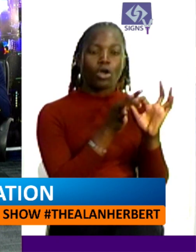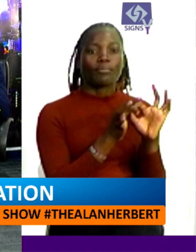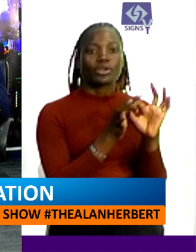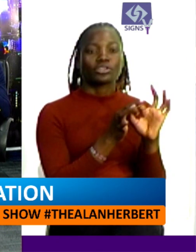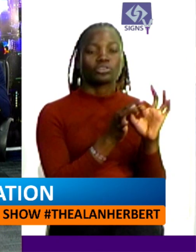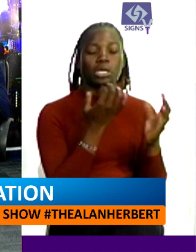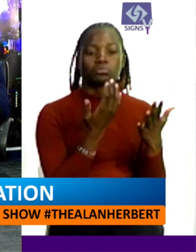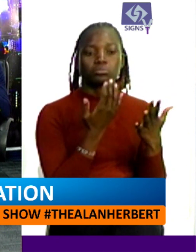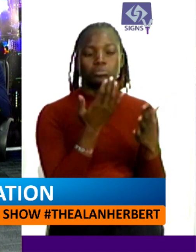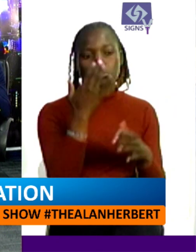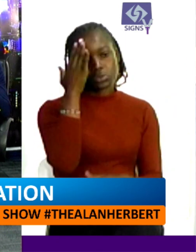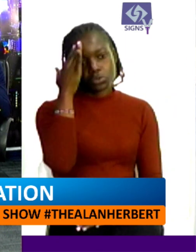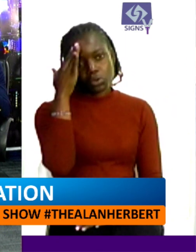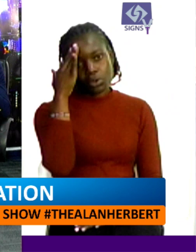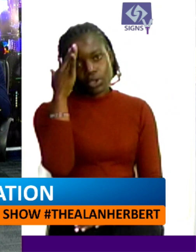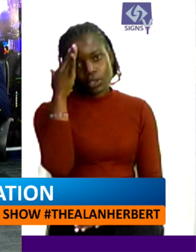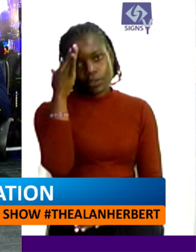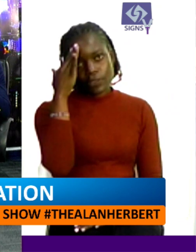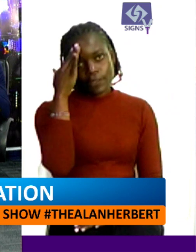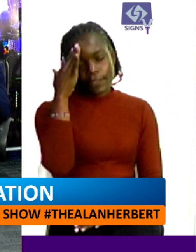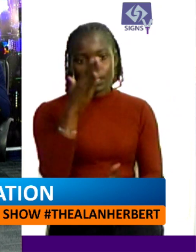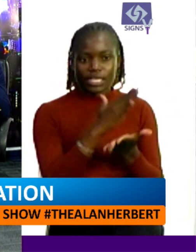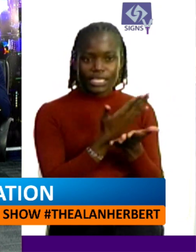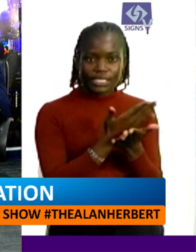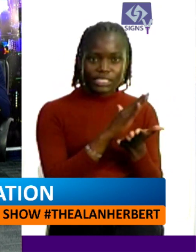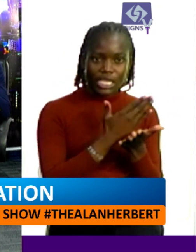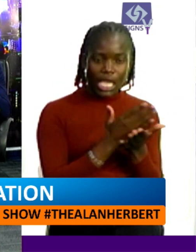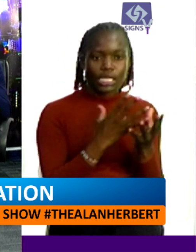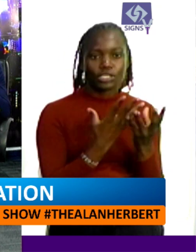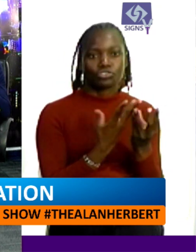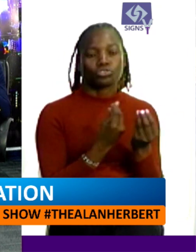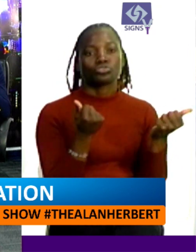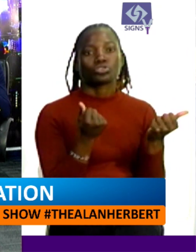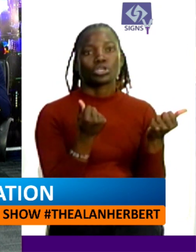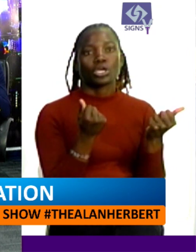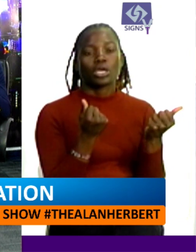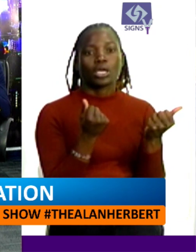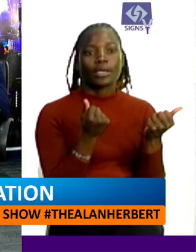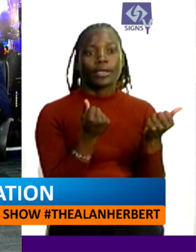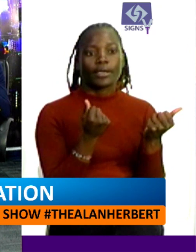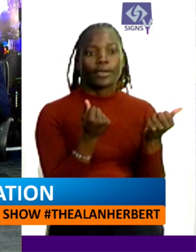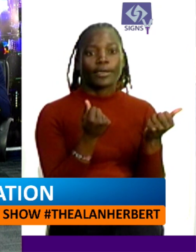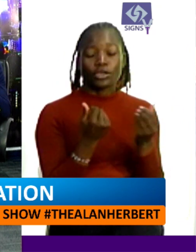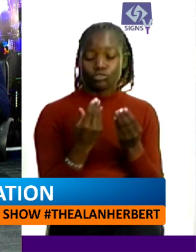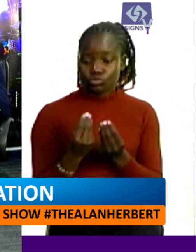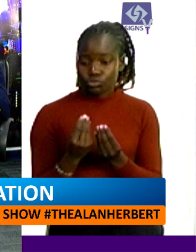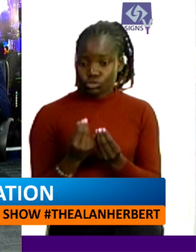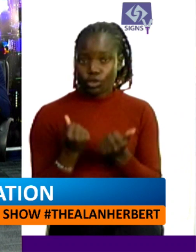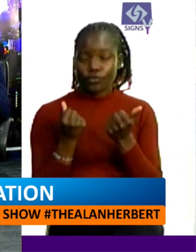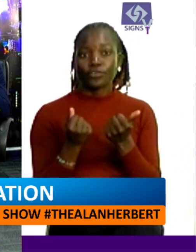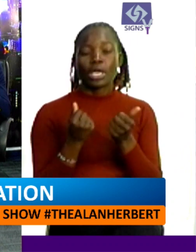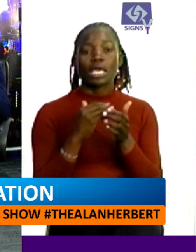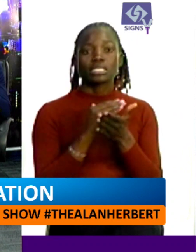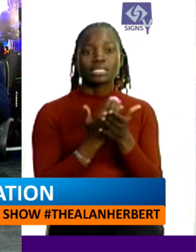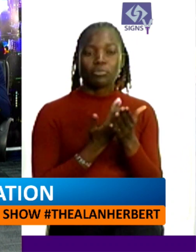around finding the shared solutions to address some of the